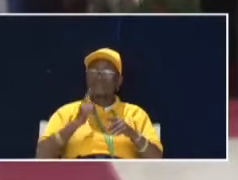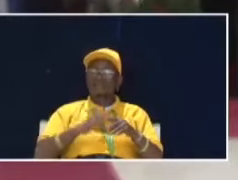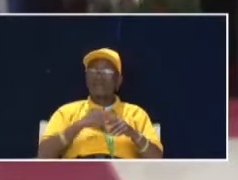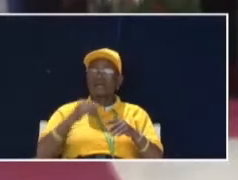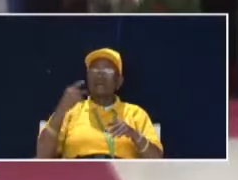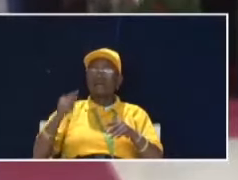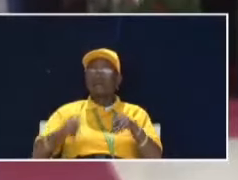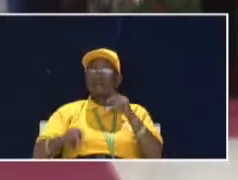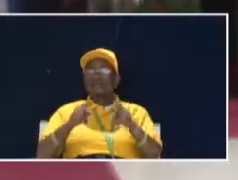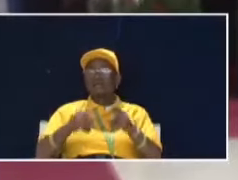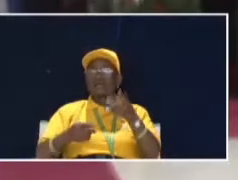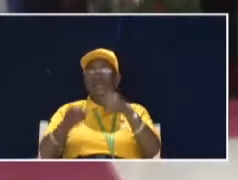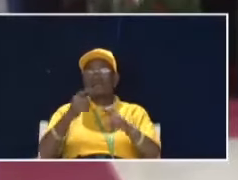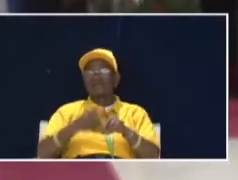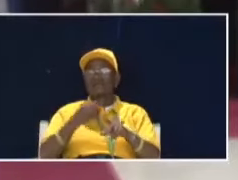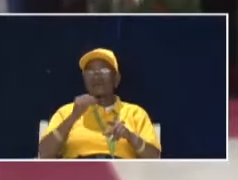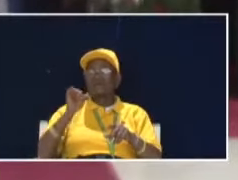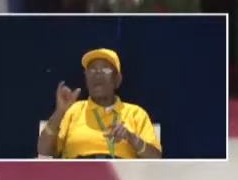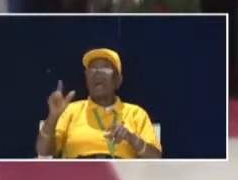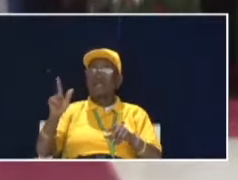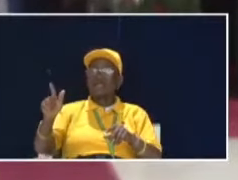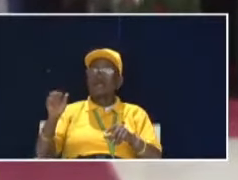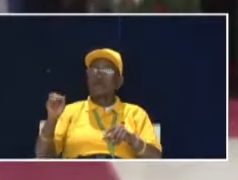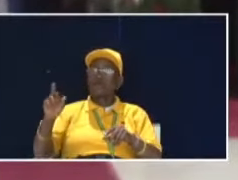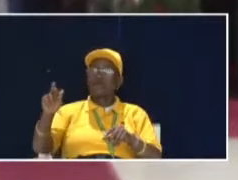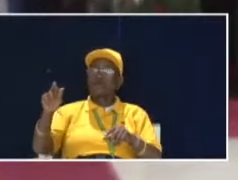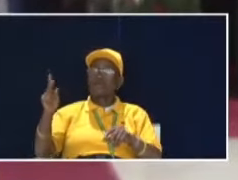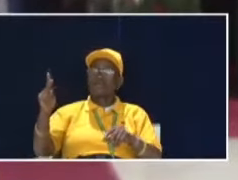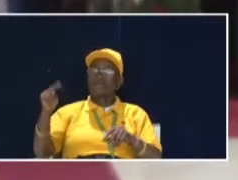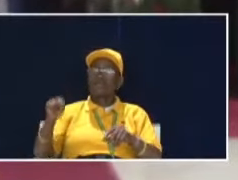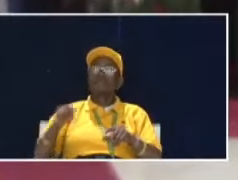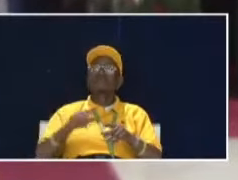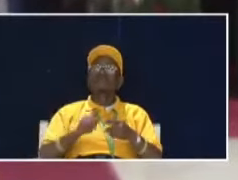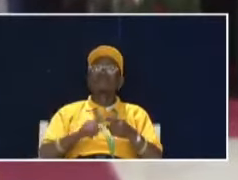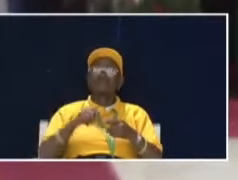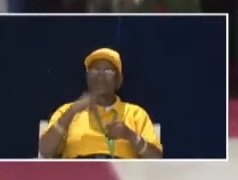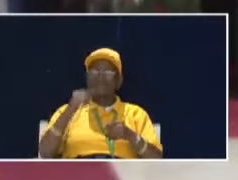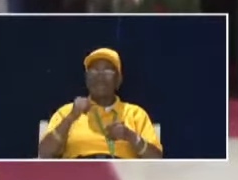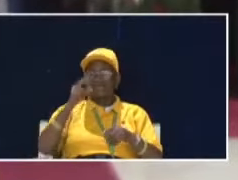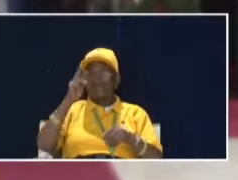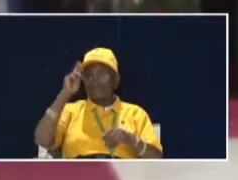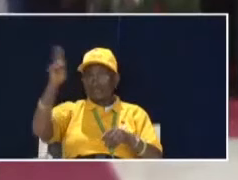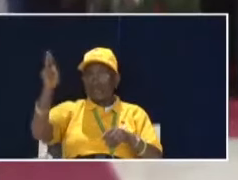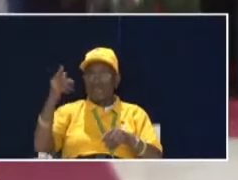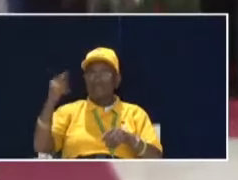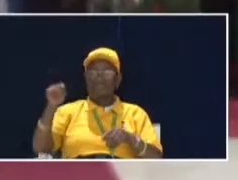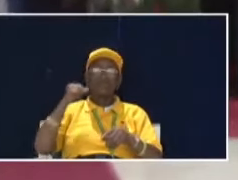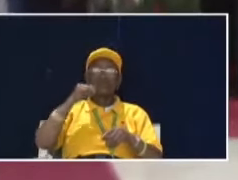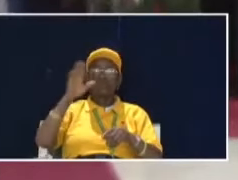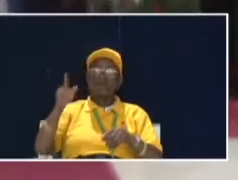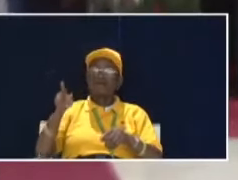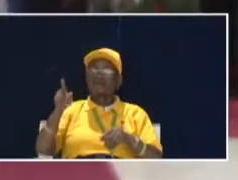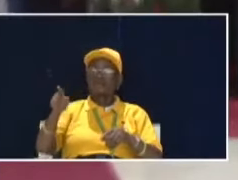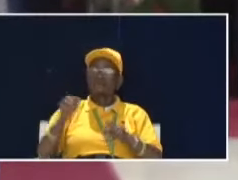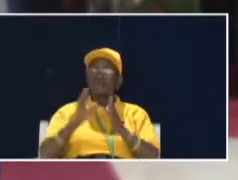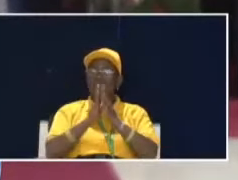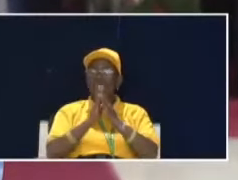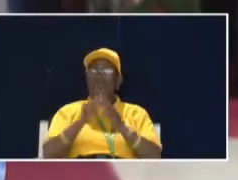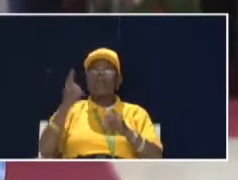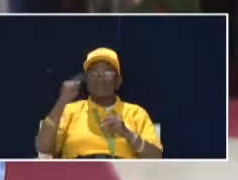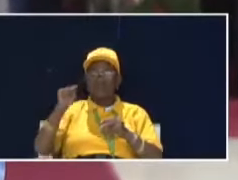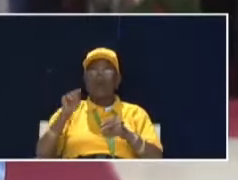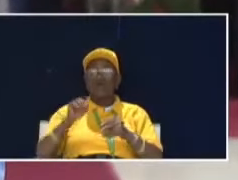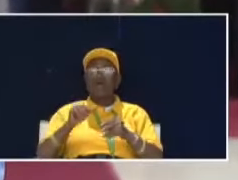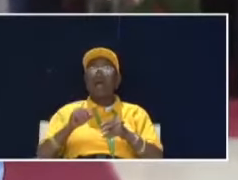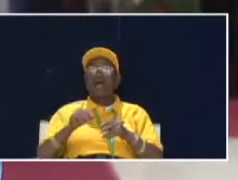from Ilorin to say, sir, the woman you prayed for shortly after